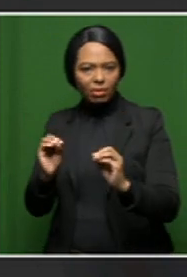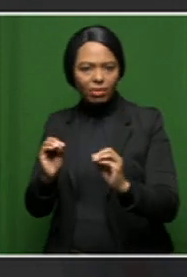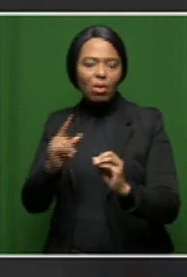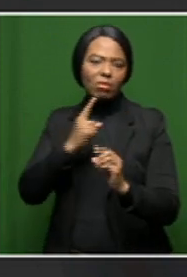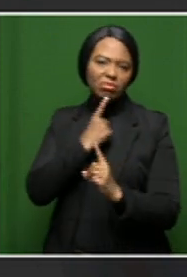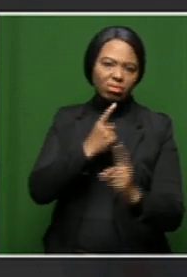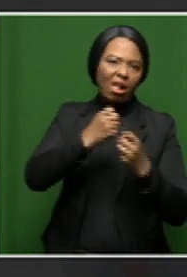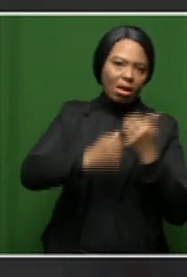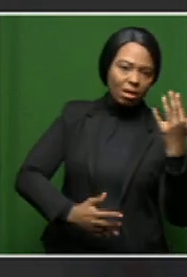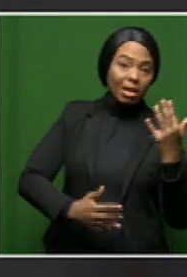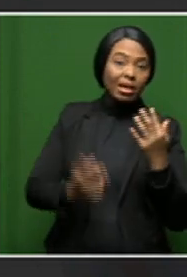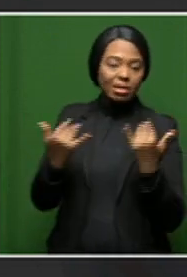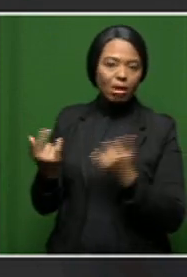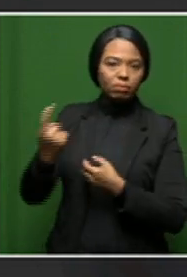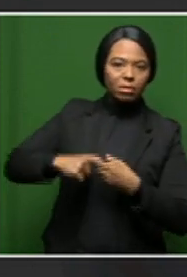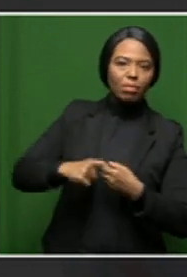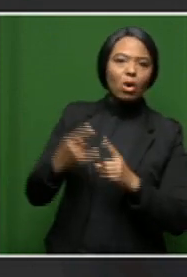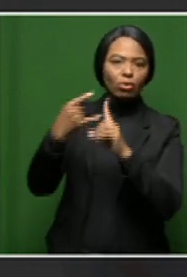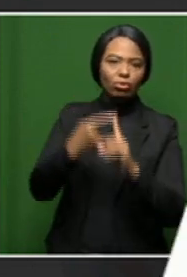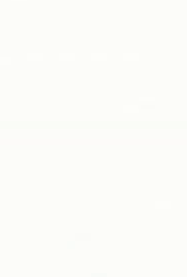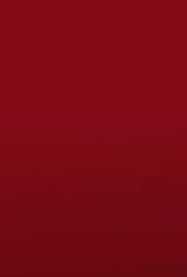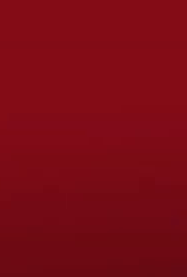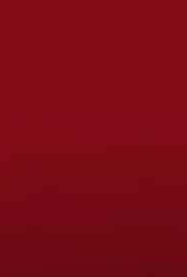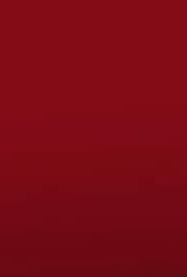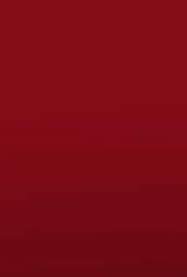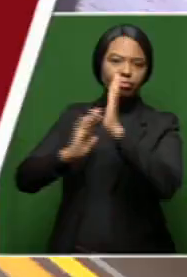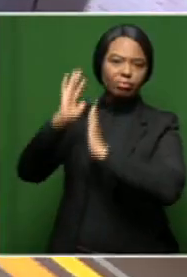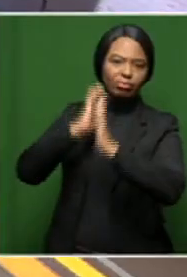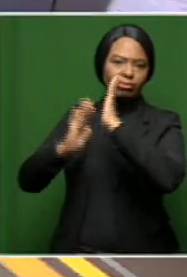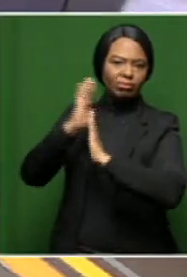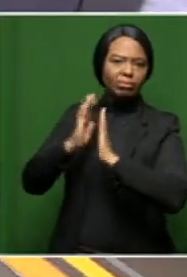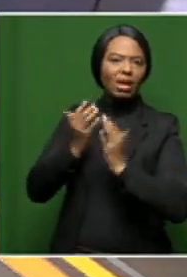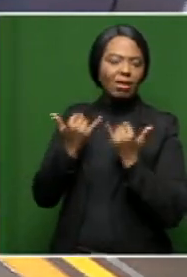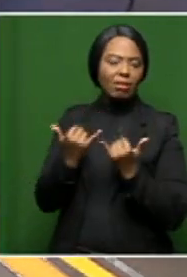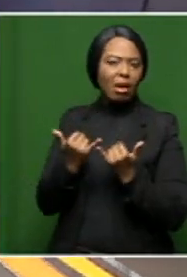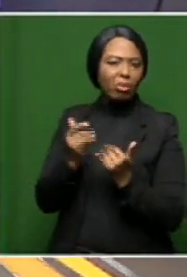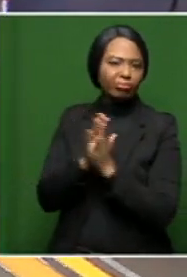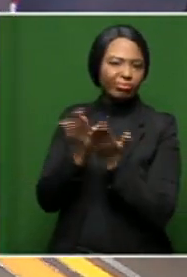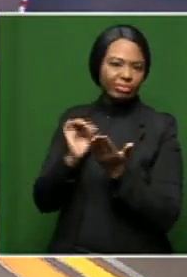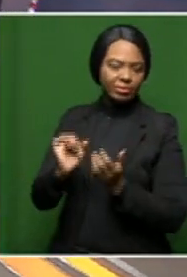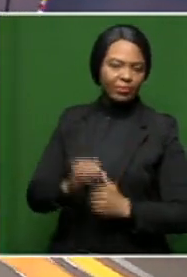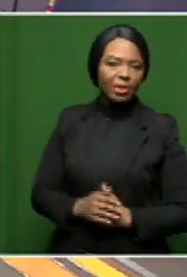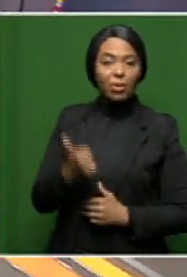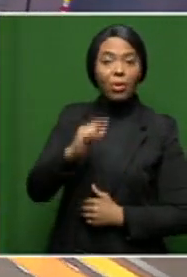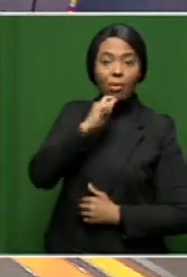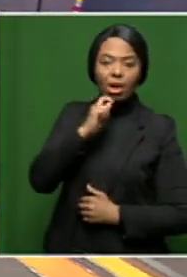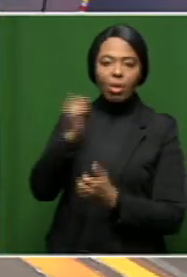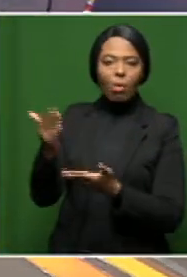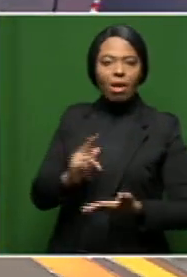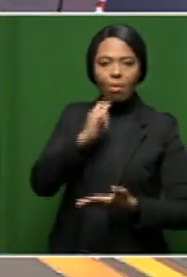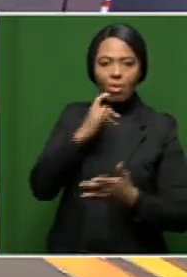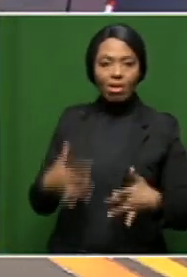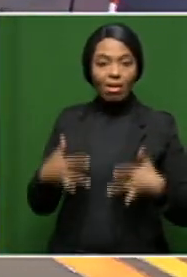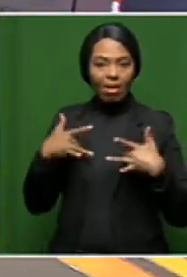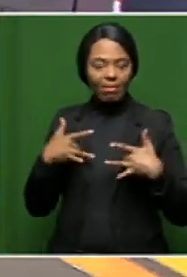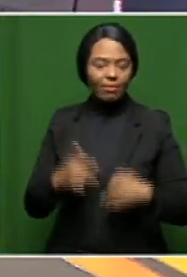few. Well, she joins us on Zoom now to tell us more about her latest offering. Good morning. Welcome to Morning Live. Good morning.